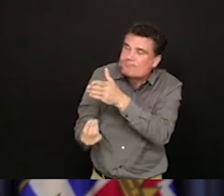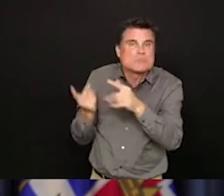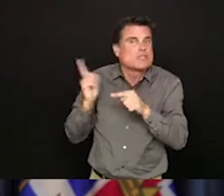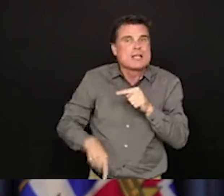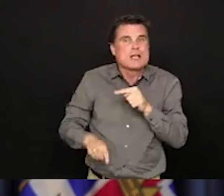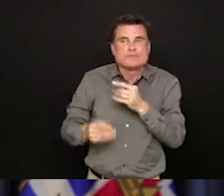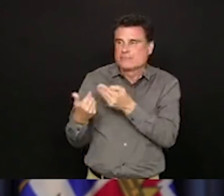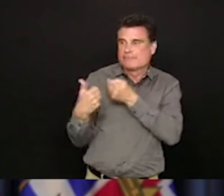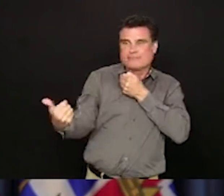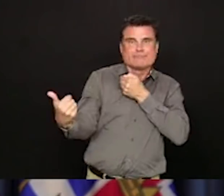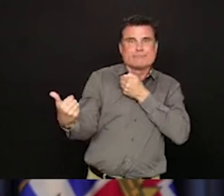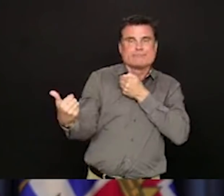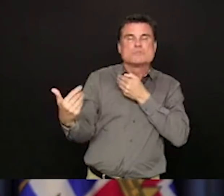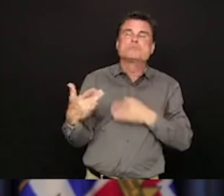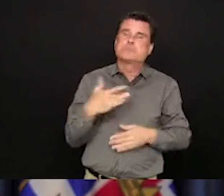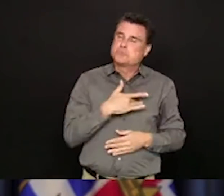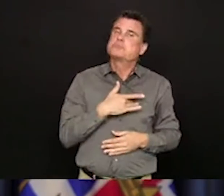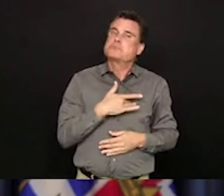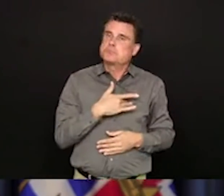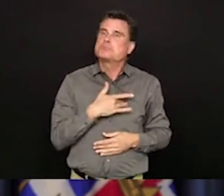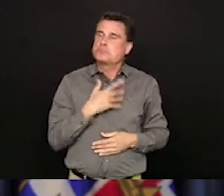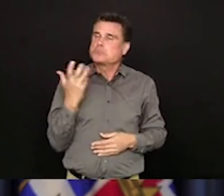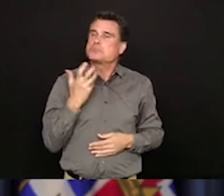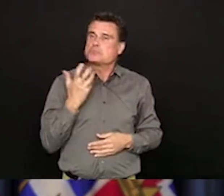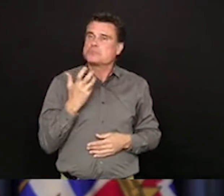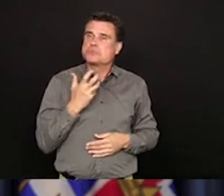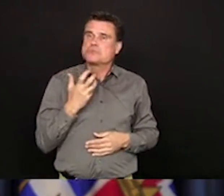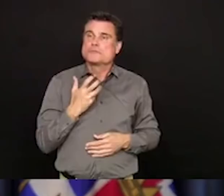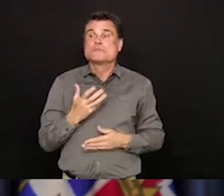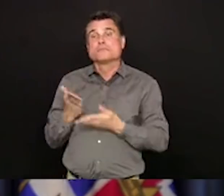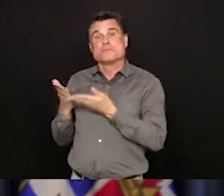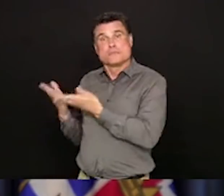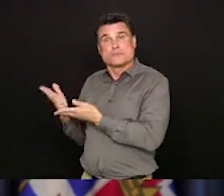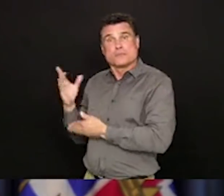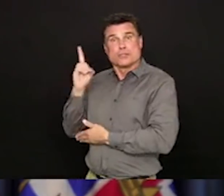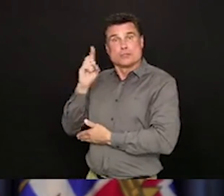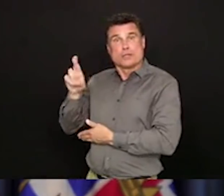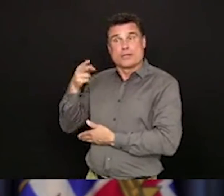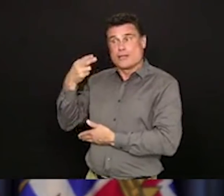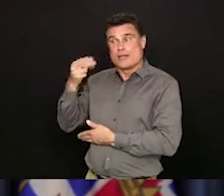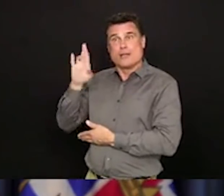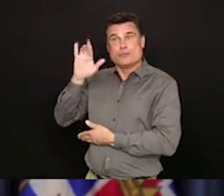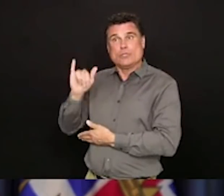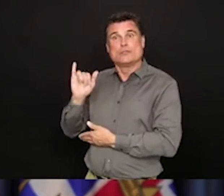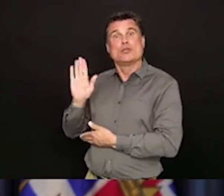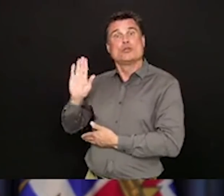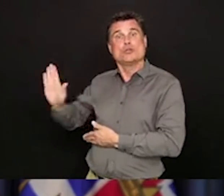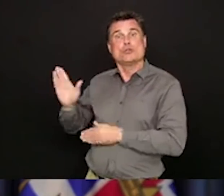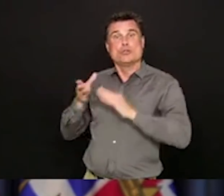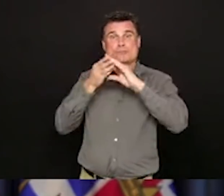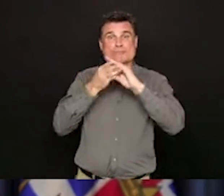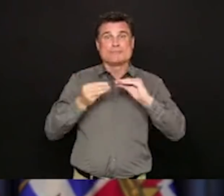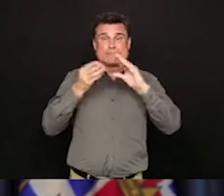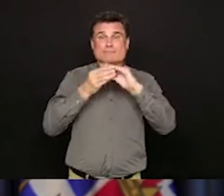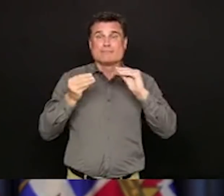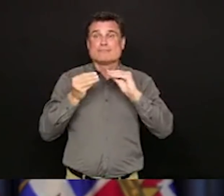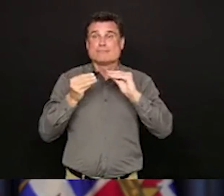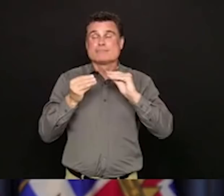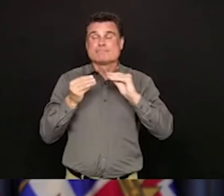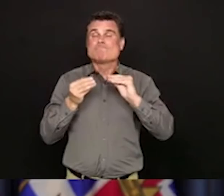a day in terms of the numbers, which sometimes people will analyze after